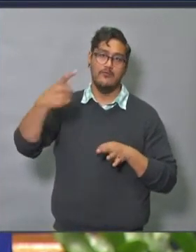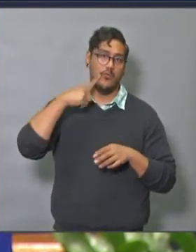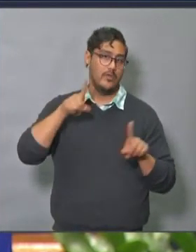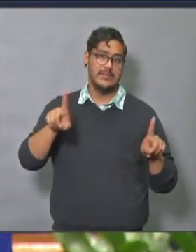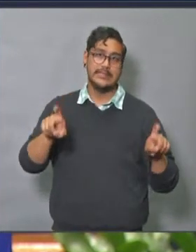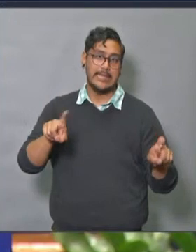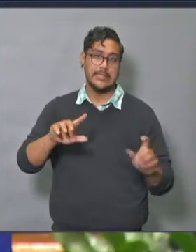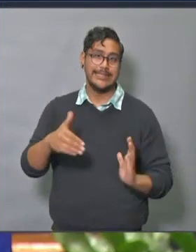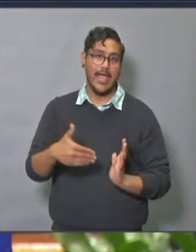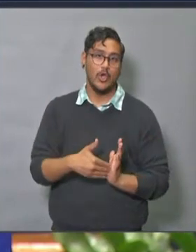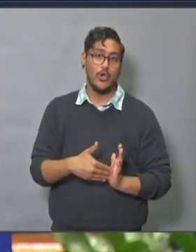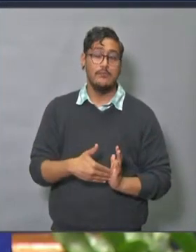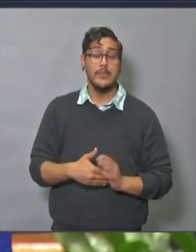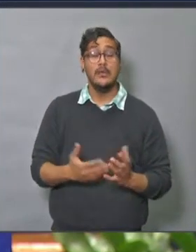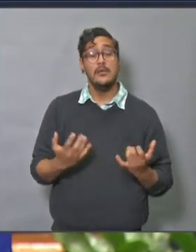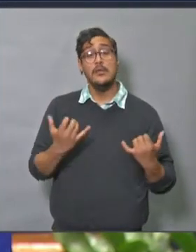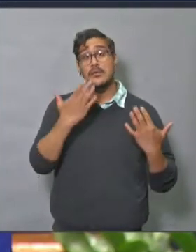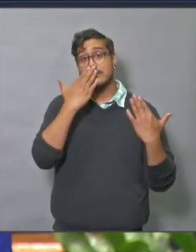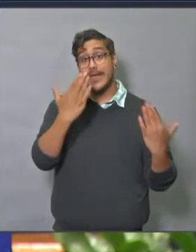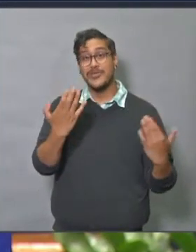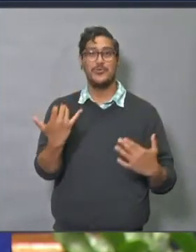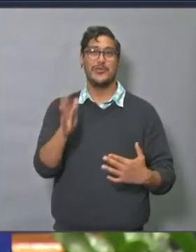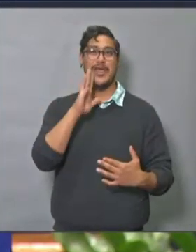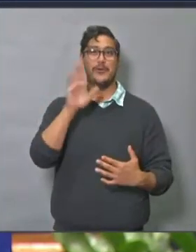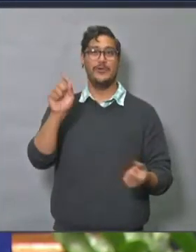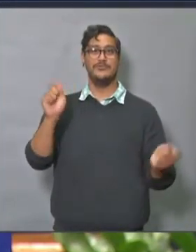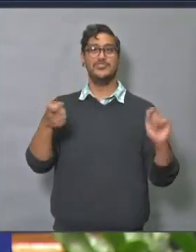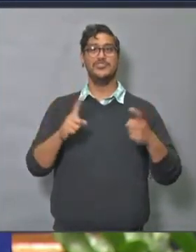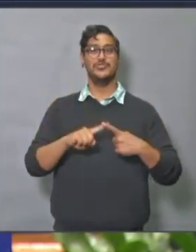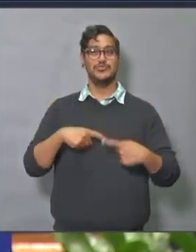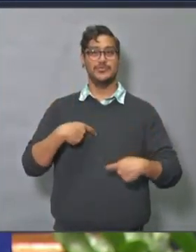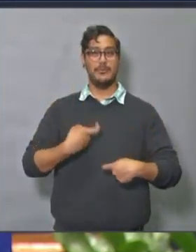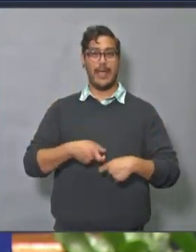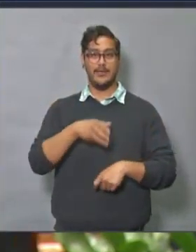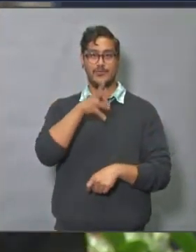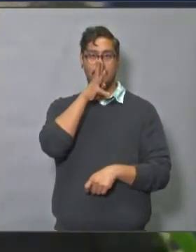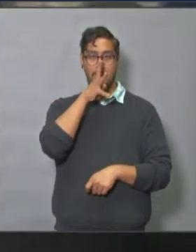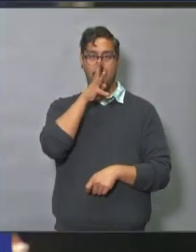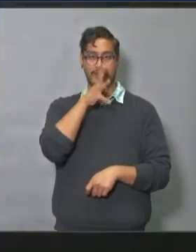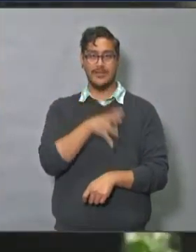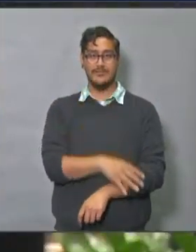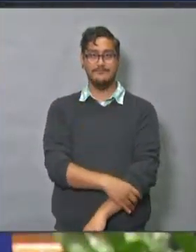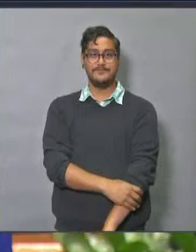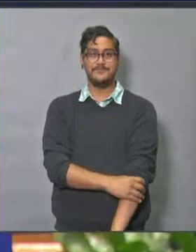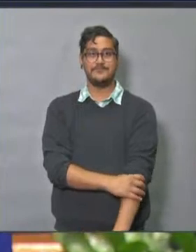facilities. Thank you, and now we'll move to remarks in Spanish.